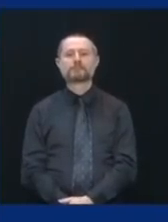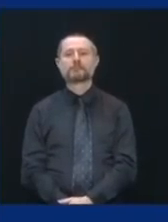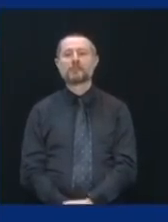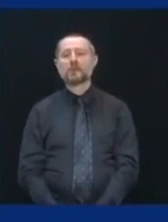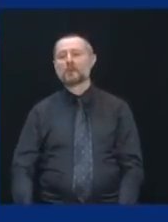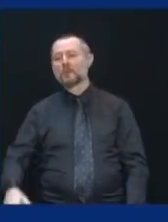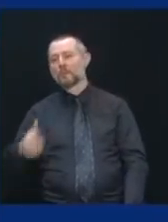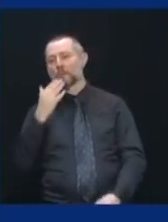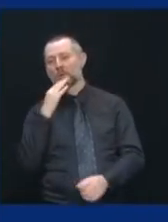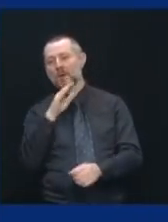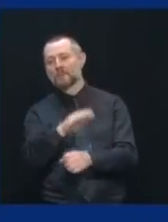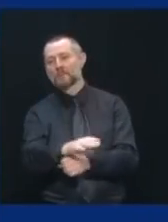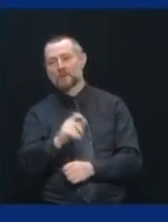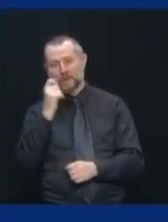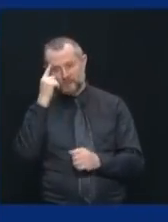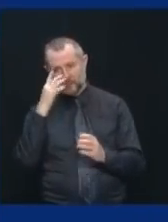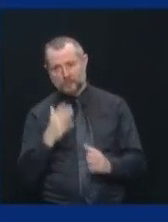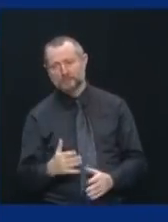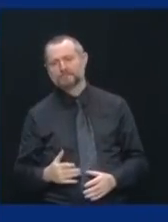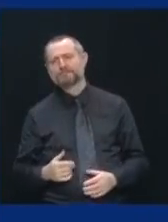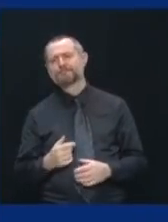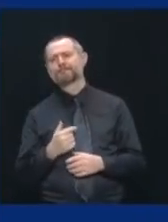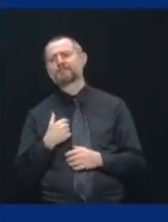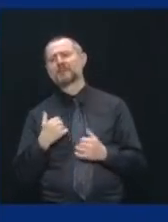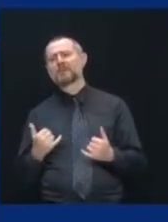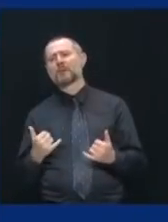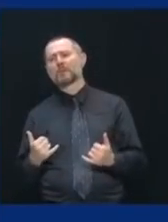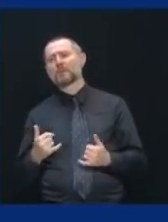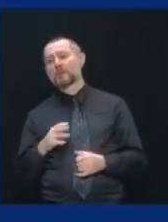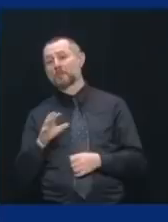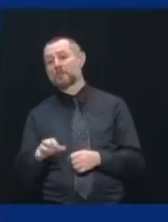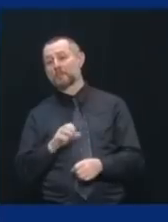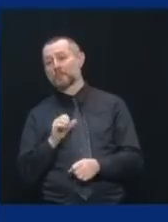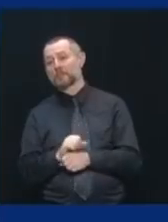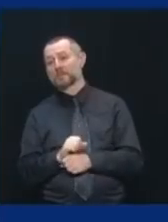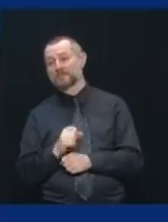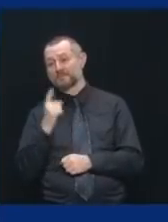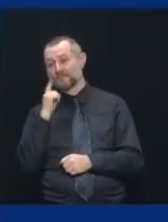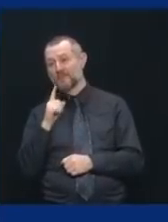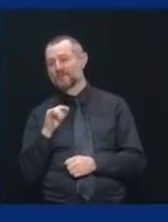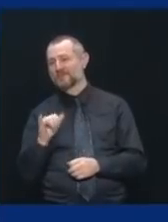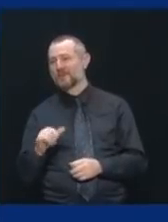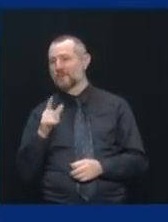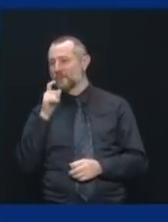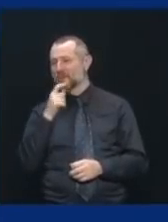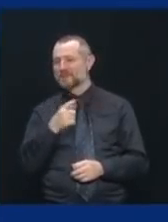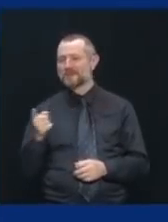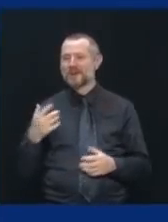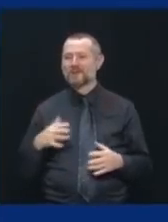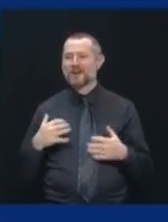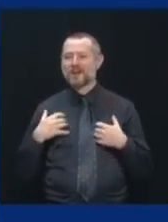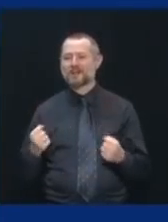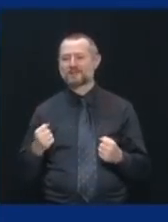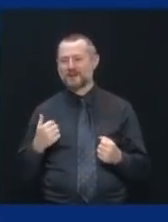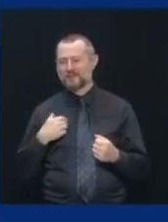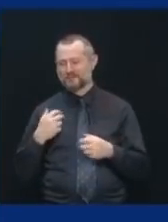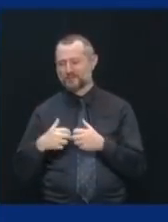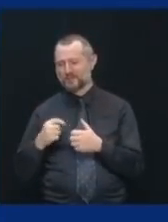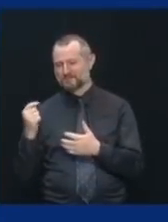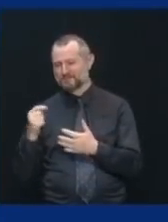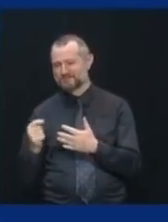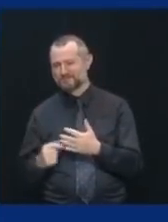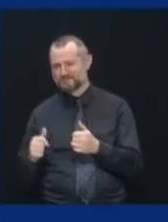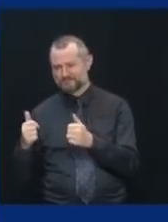afternoon, Governor. So with regard to making appointments for the comorbidities, if I understand correctly,